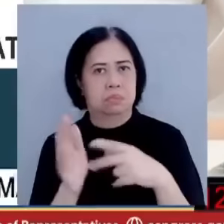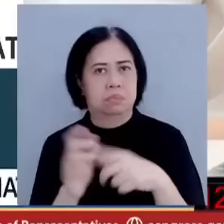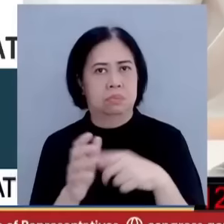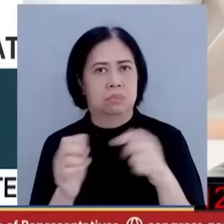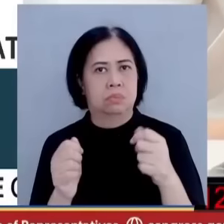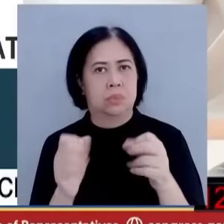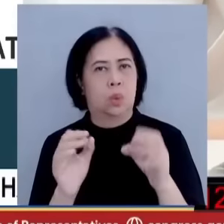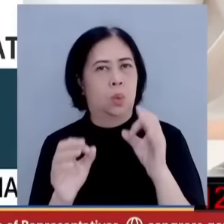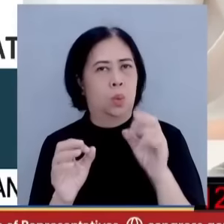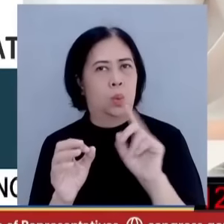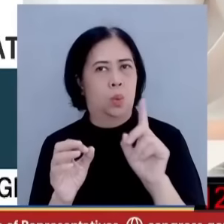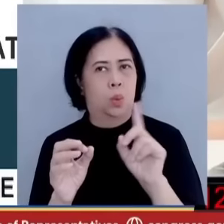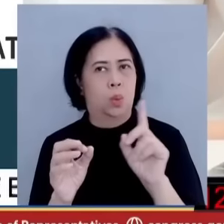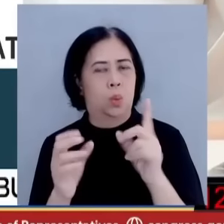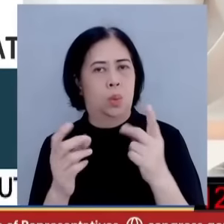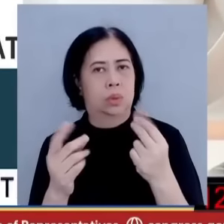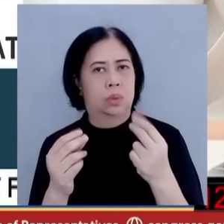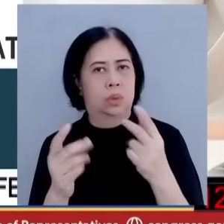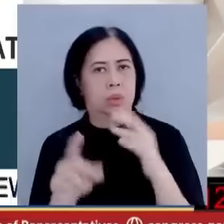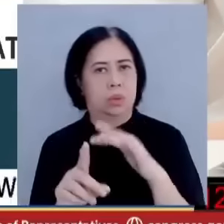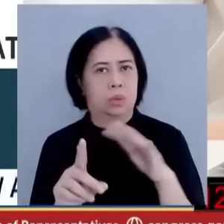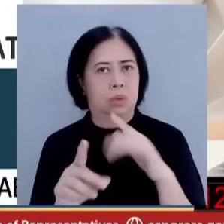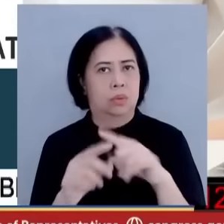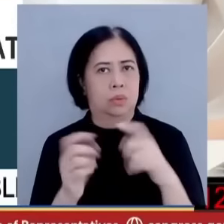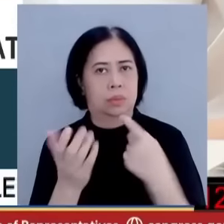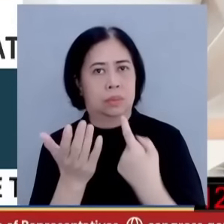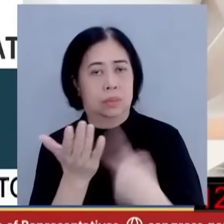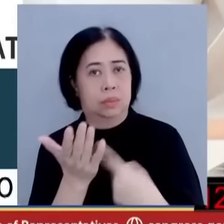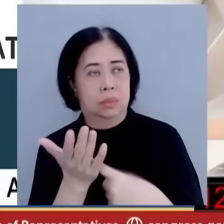I know and from the discussions